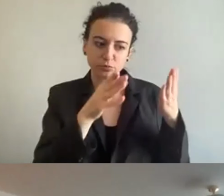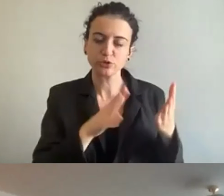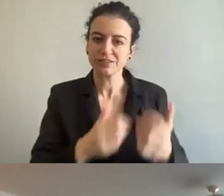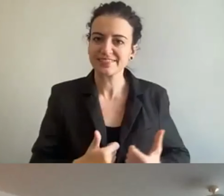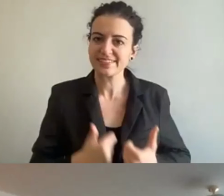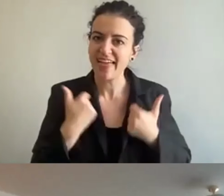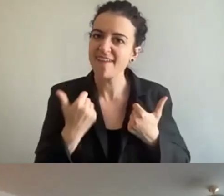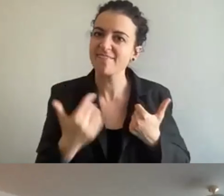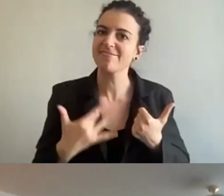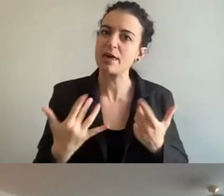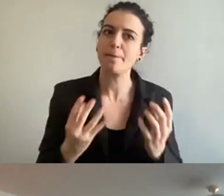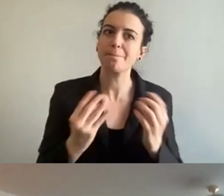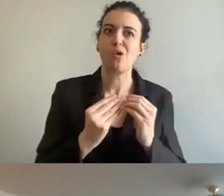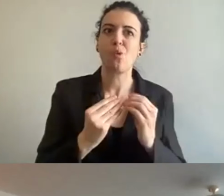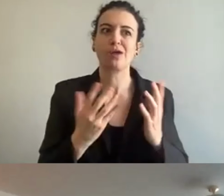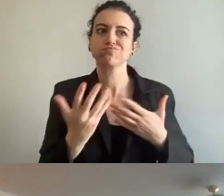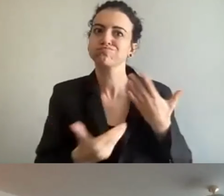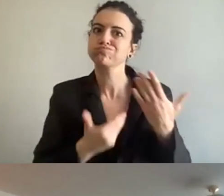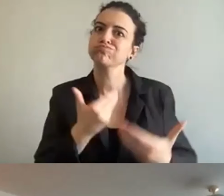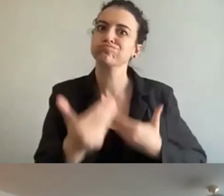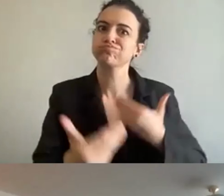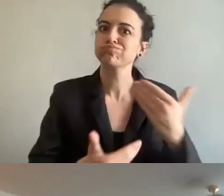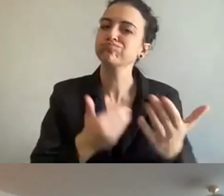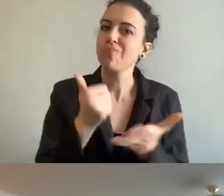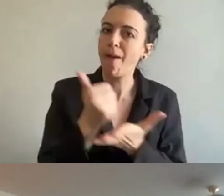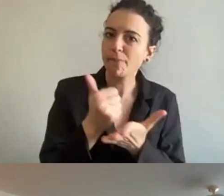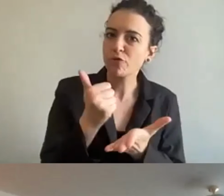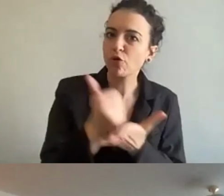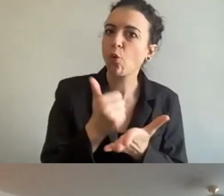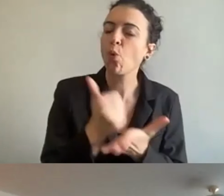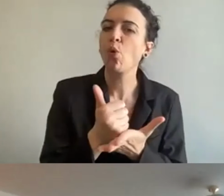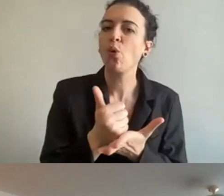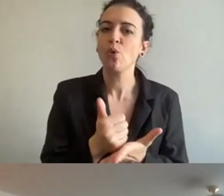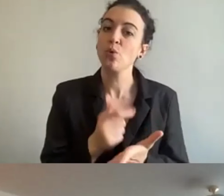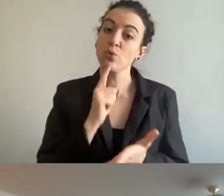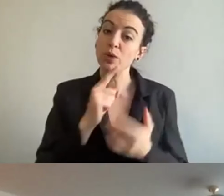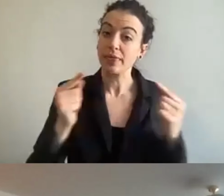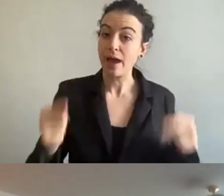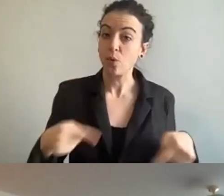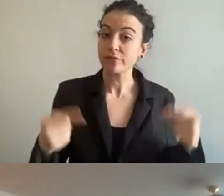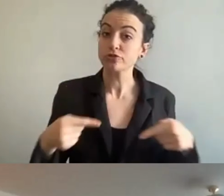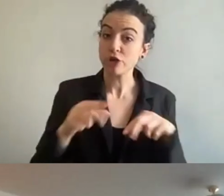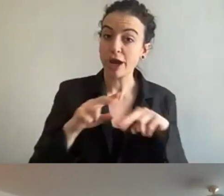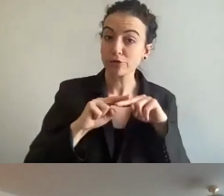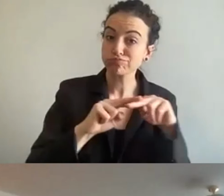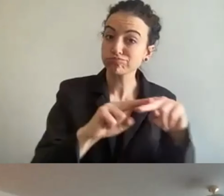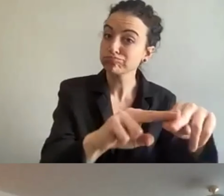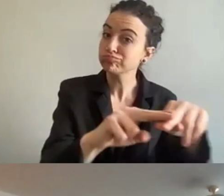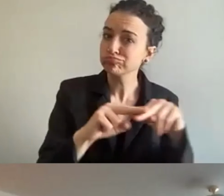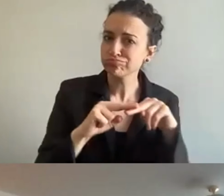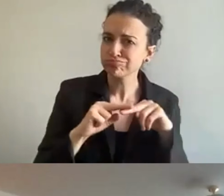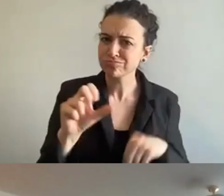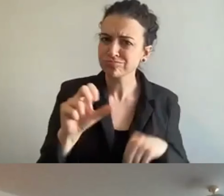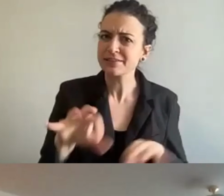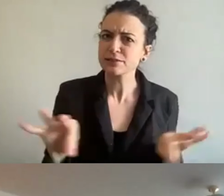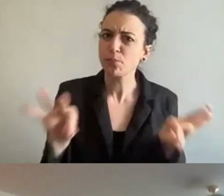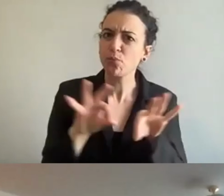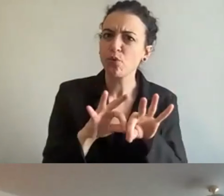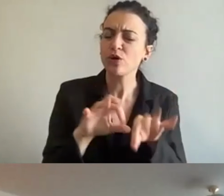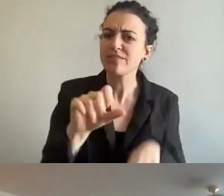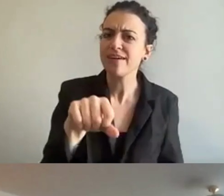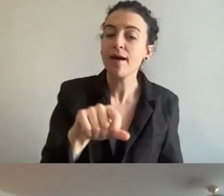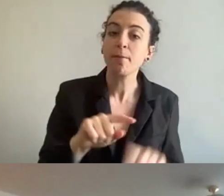helpful, to their life. Yes, they are in a wheelchair. Yes, it gets them from point A to point B. But if your nephew or niece or